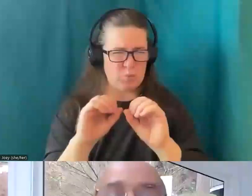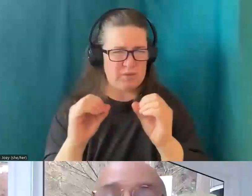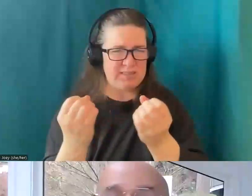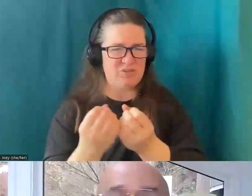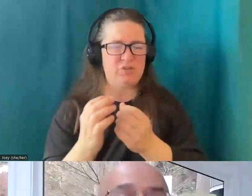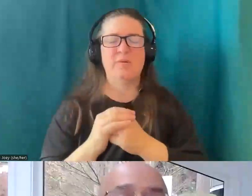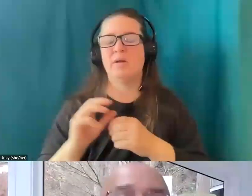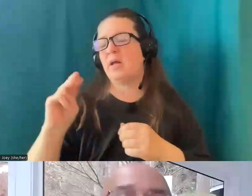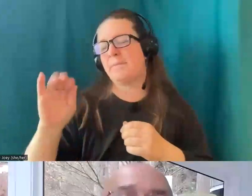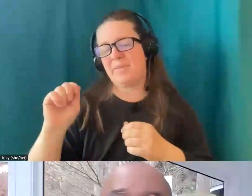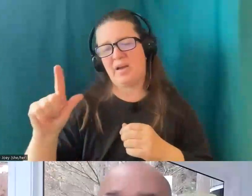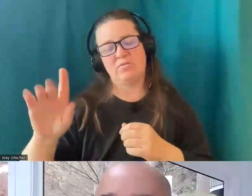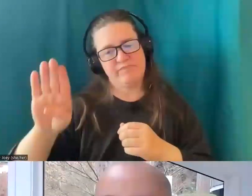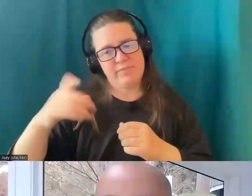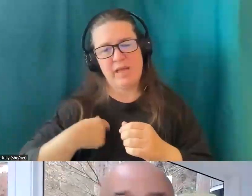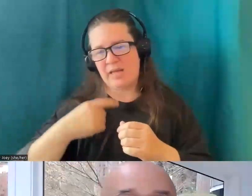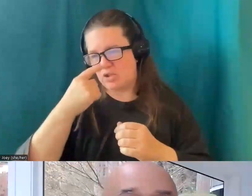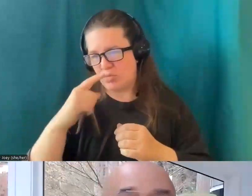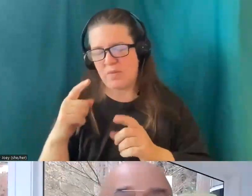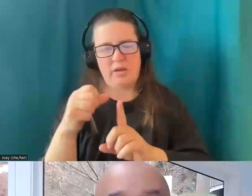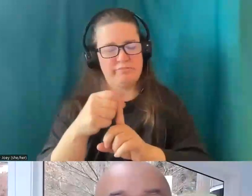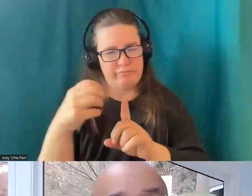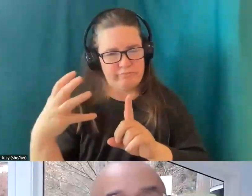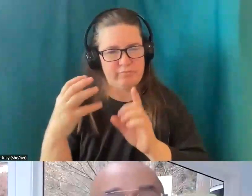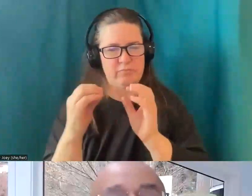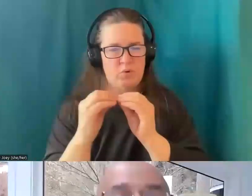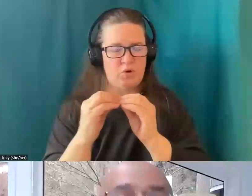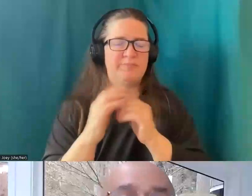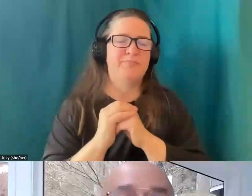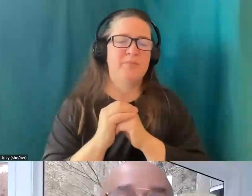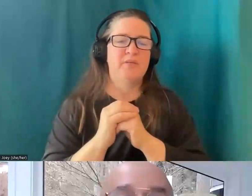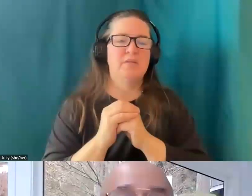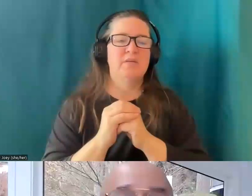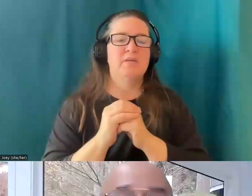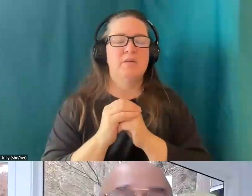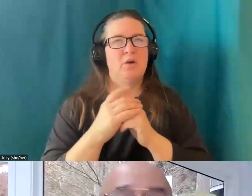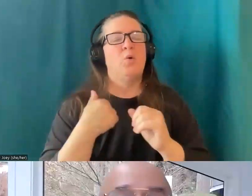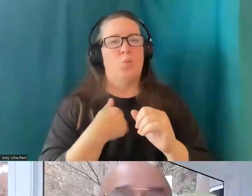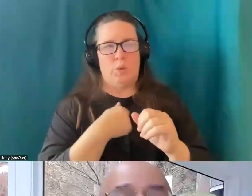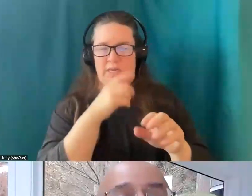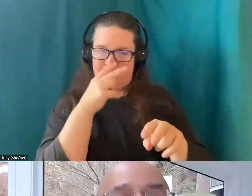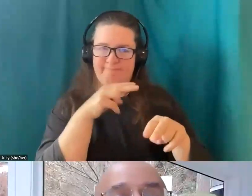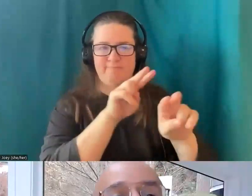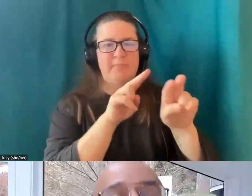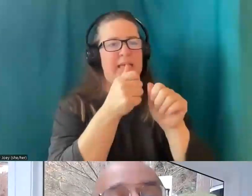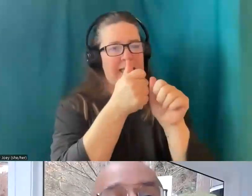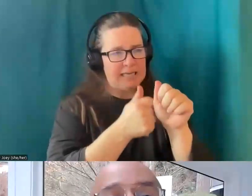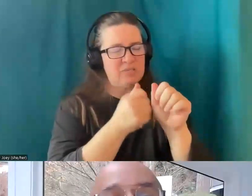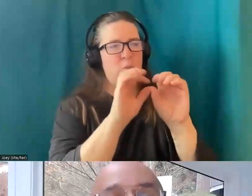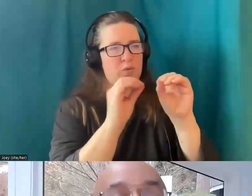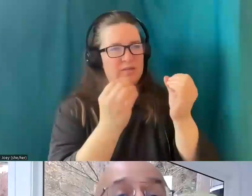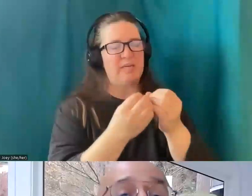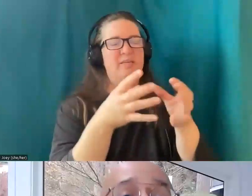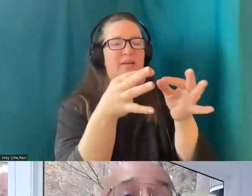This is Michael Greer. I'm happy to share that. Yes, we look to organizations to kind of define what